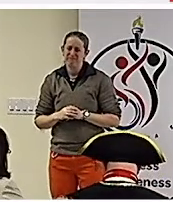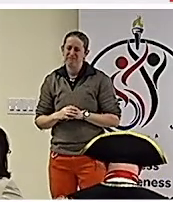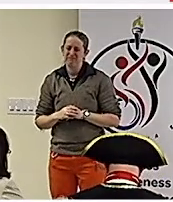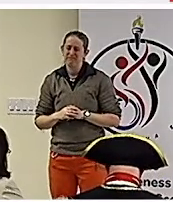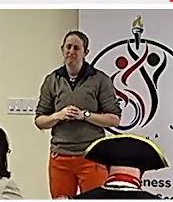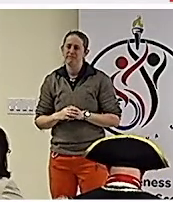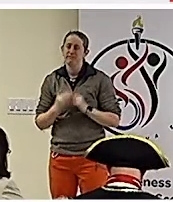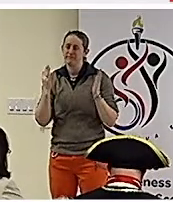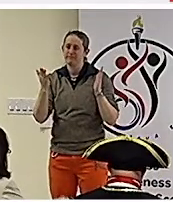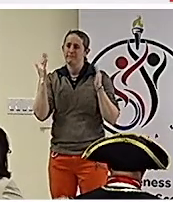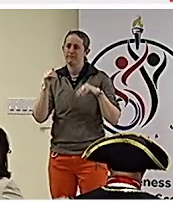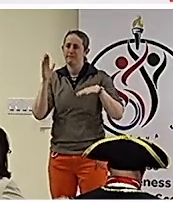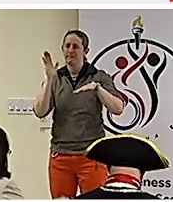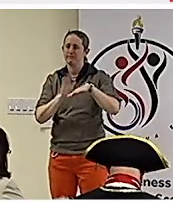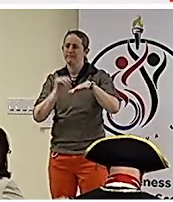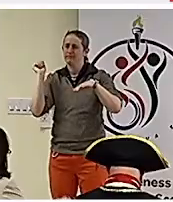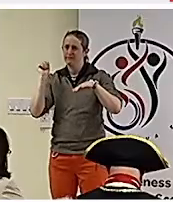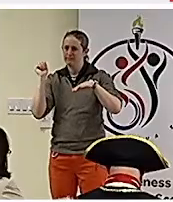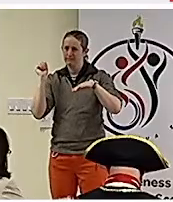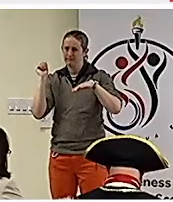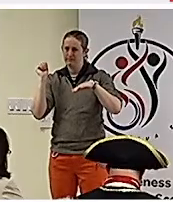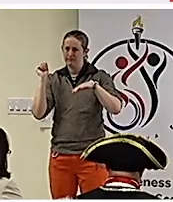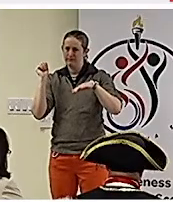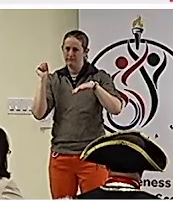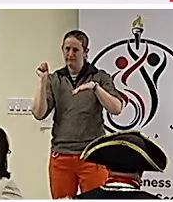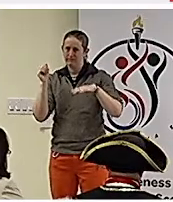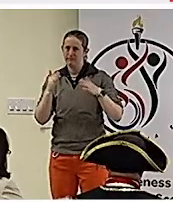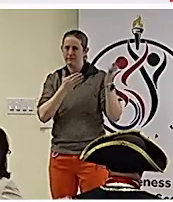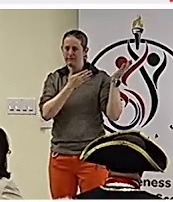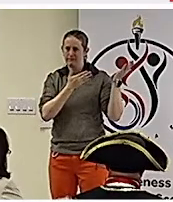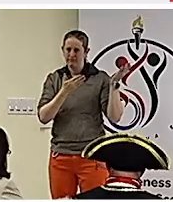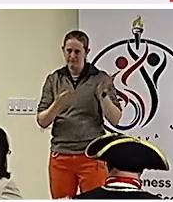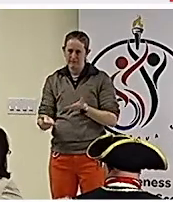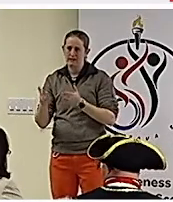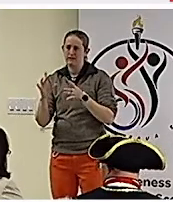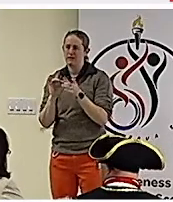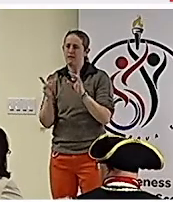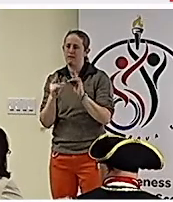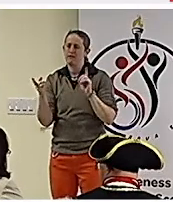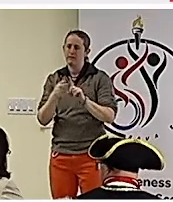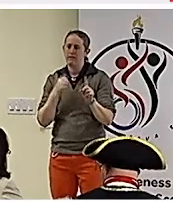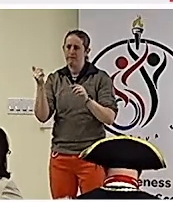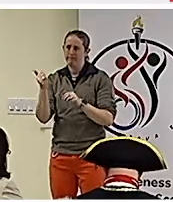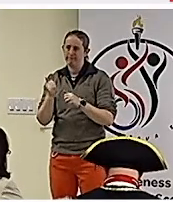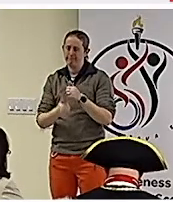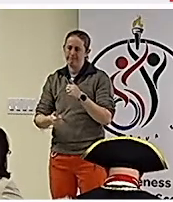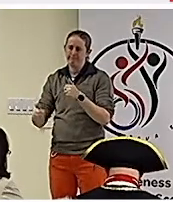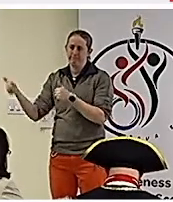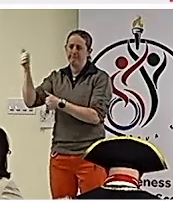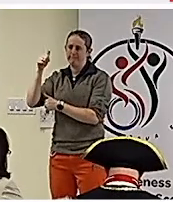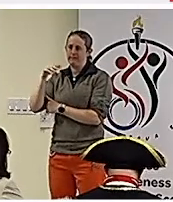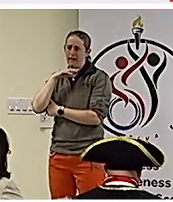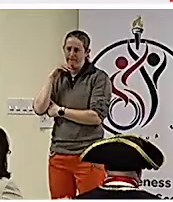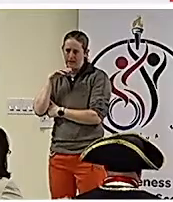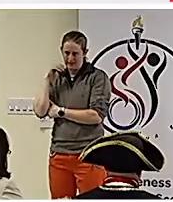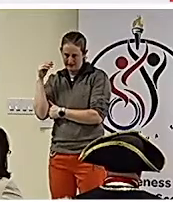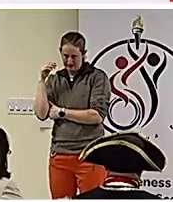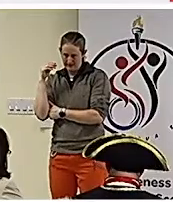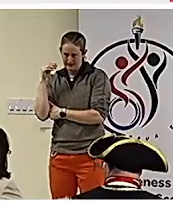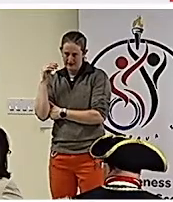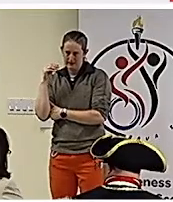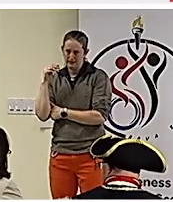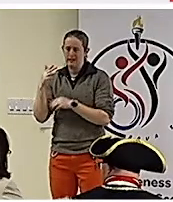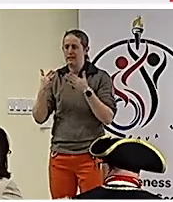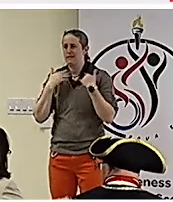Our next guest brings the proclamation and remarks from Nova Scotia's capital city of Halifax. Deputy Mayor